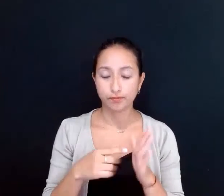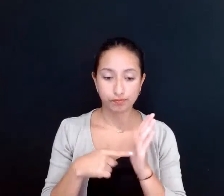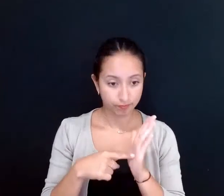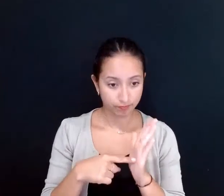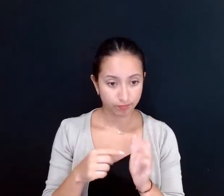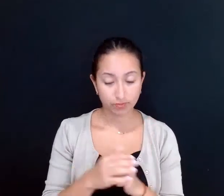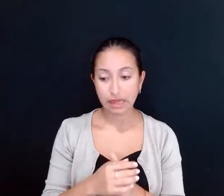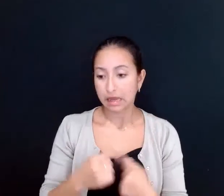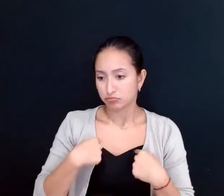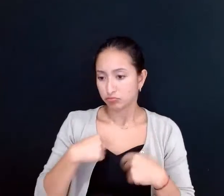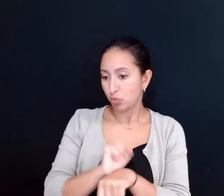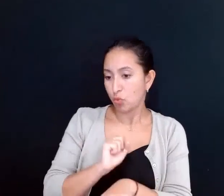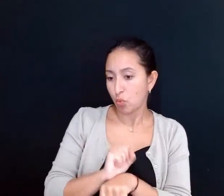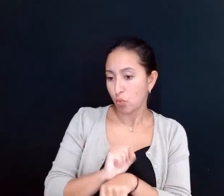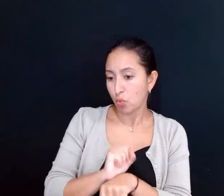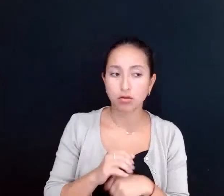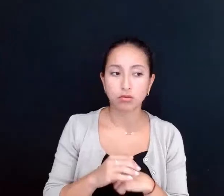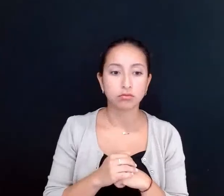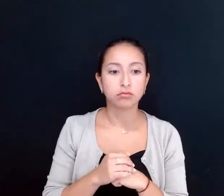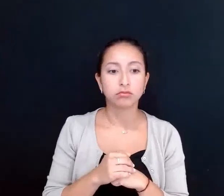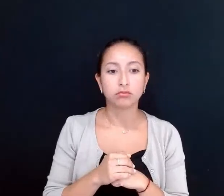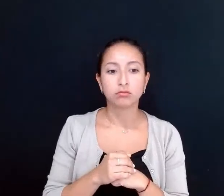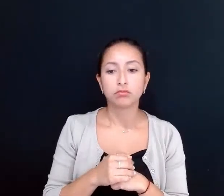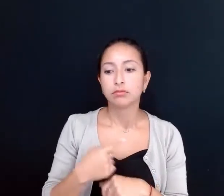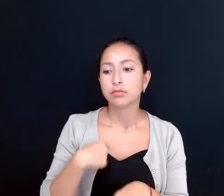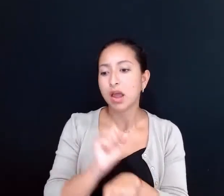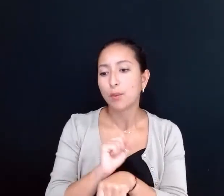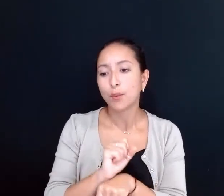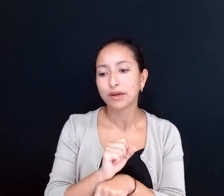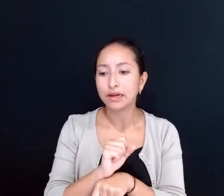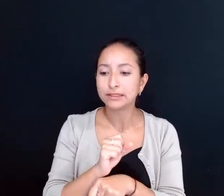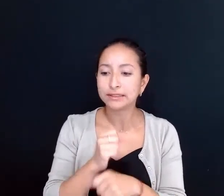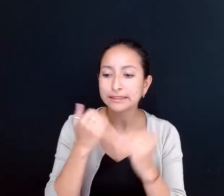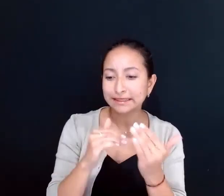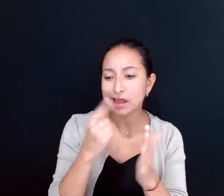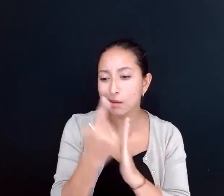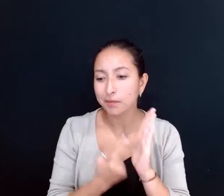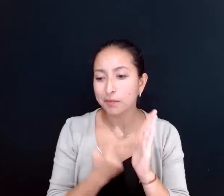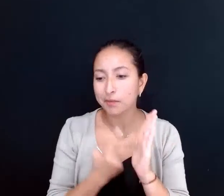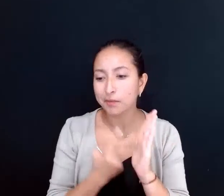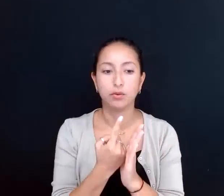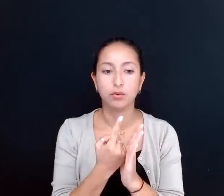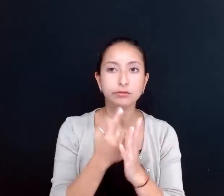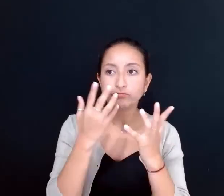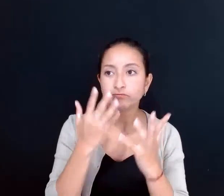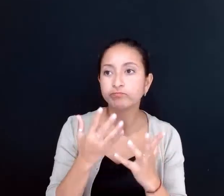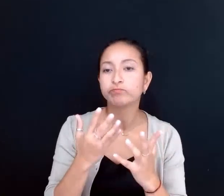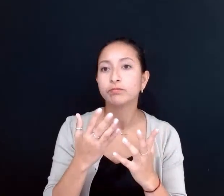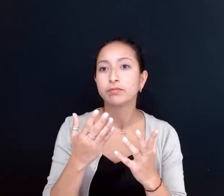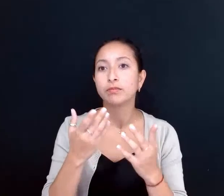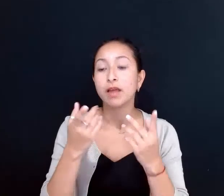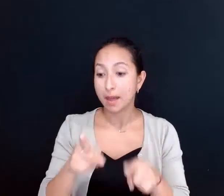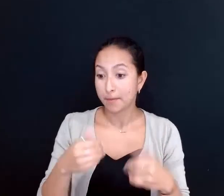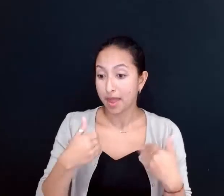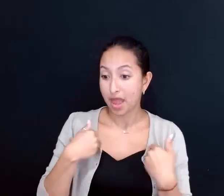I'm employed somewhere, I'm working minimal hours, unfortunately, and I have a 401k or